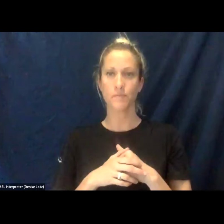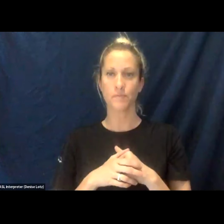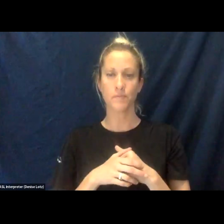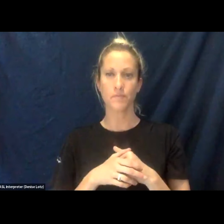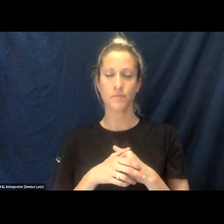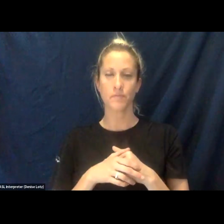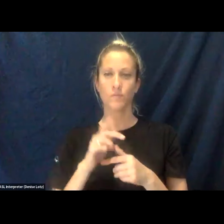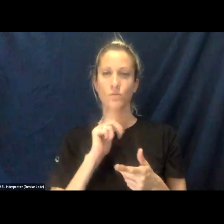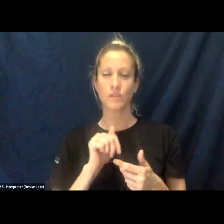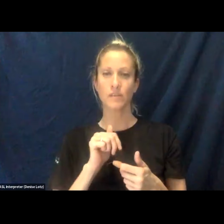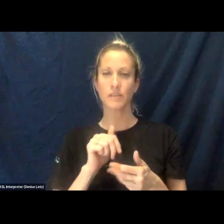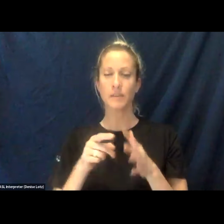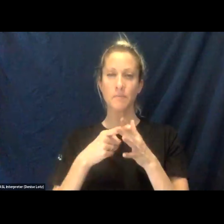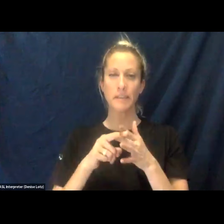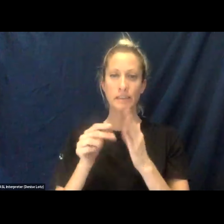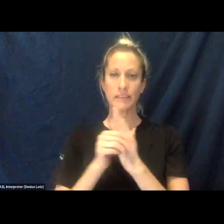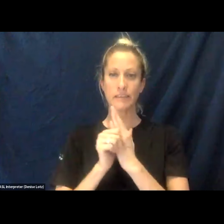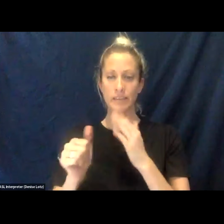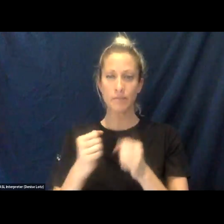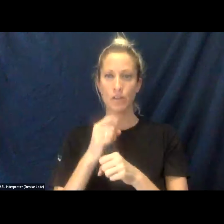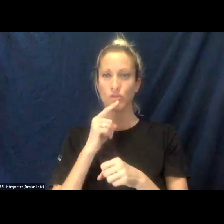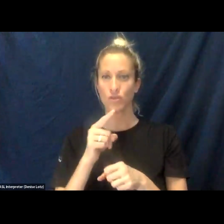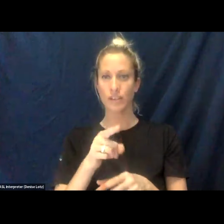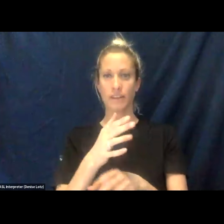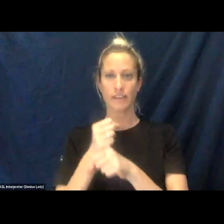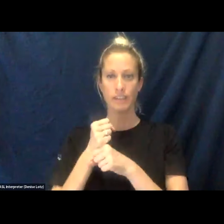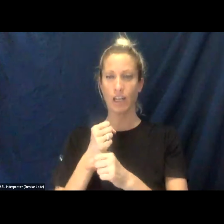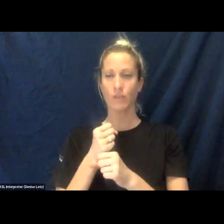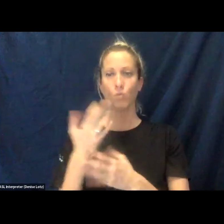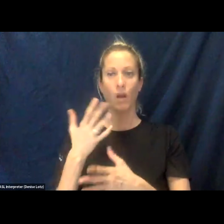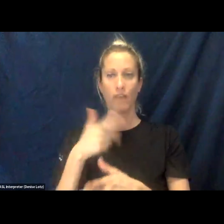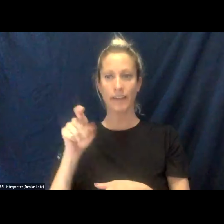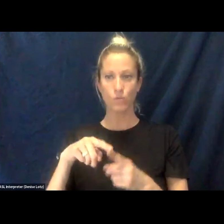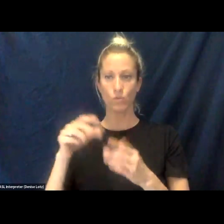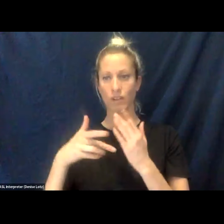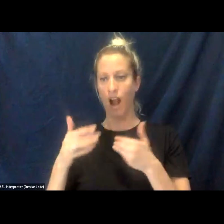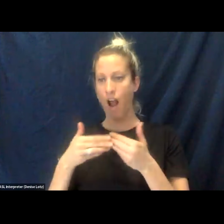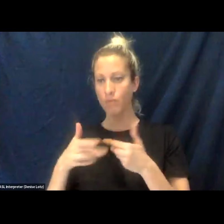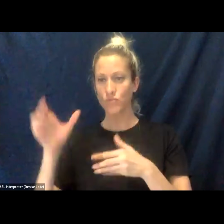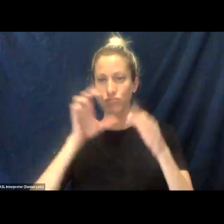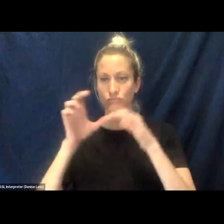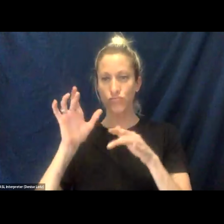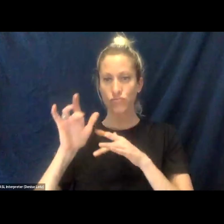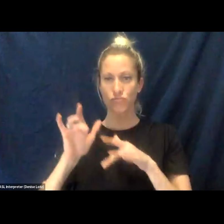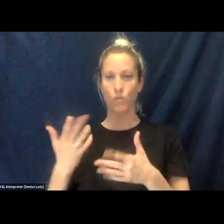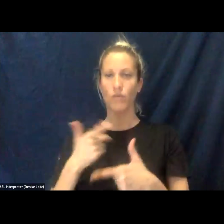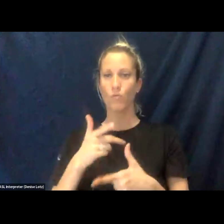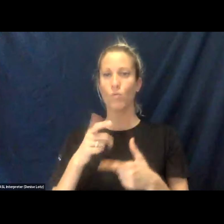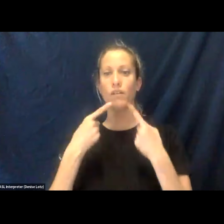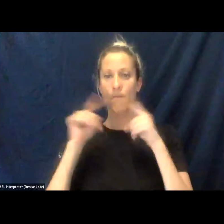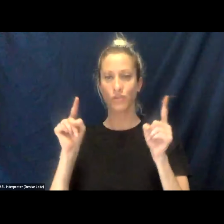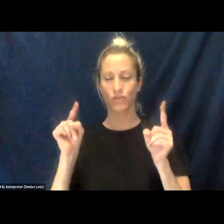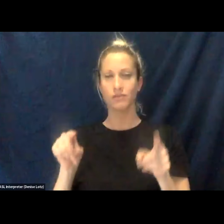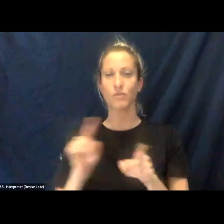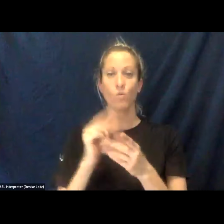basics, really that beginning skills to actually ensure that this is a tool when they receive it that they feel comfortable exploring and using for whatever it is that they want to accomplish. And then from